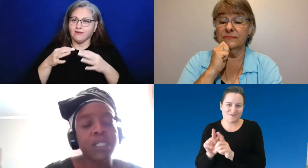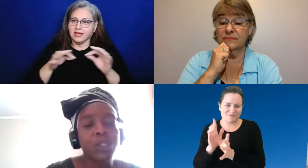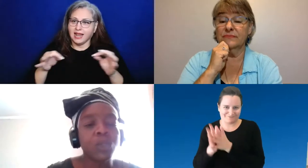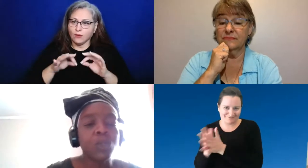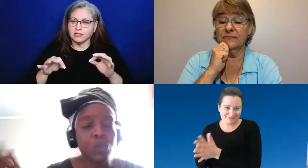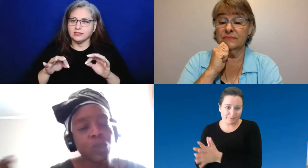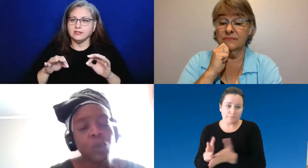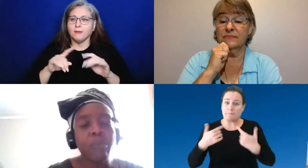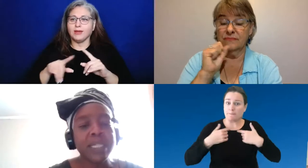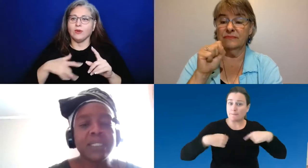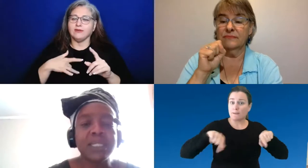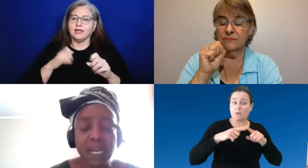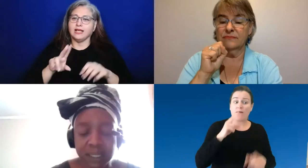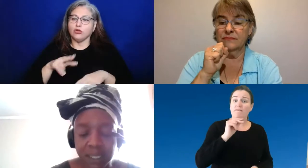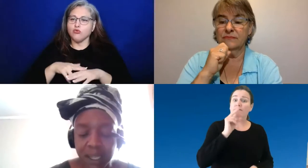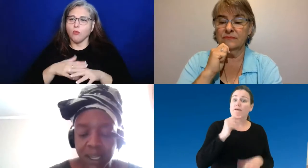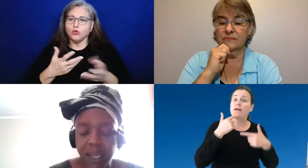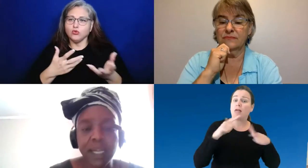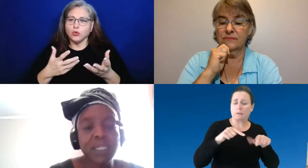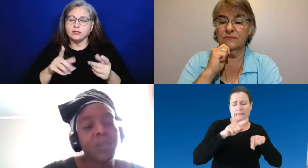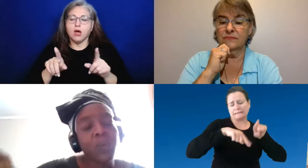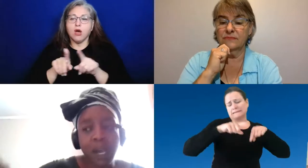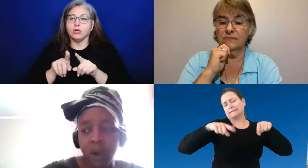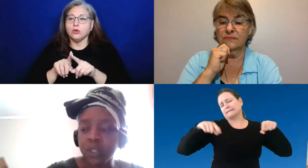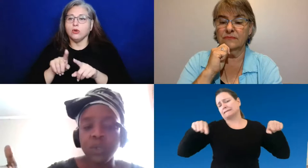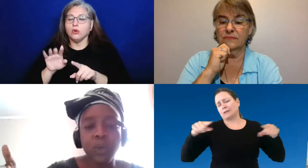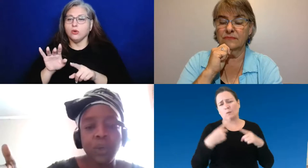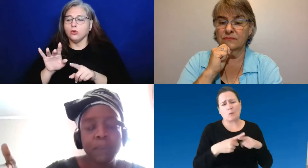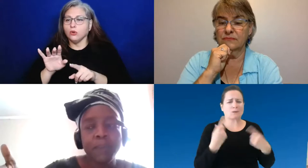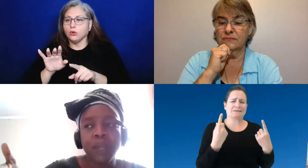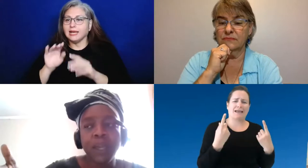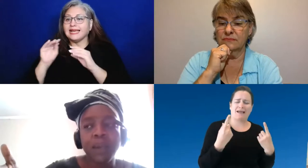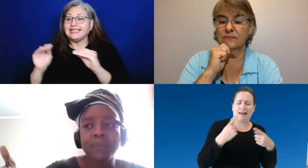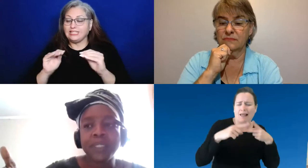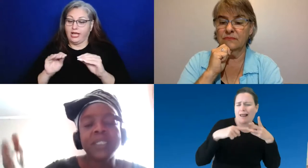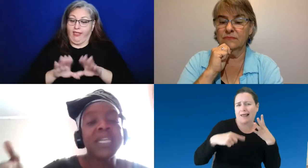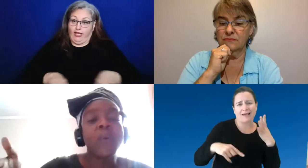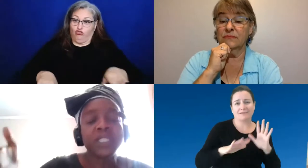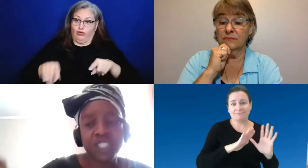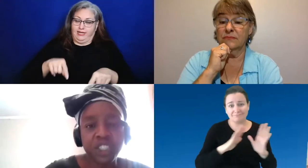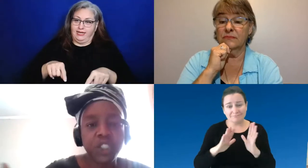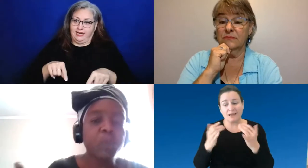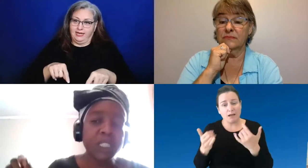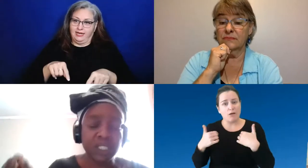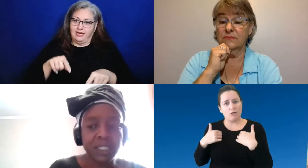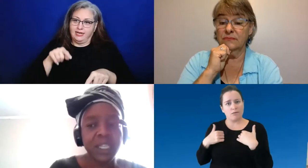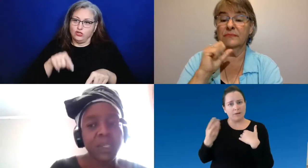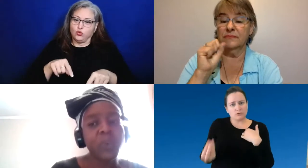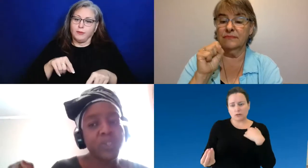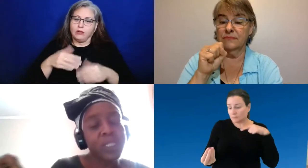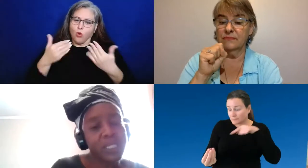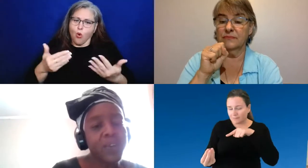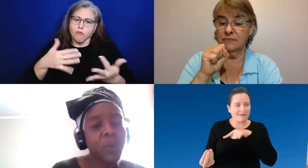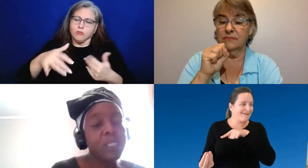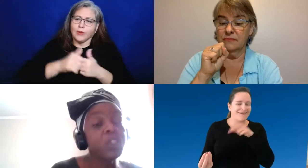Tsonga, Xhosa, Zulu, we multitask, and we are also teaching our children to be children with